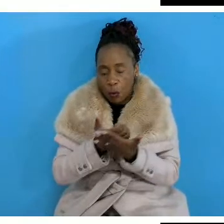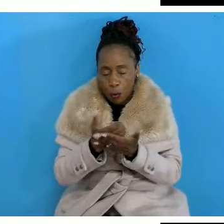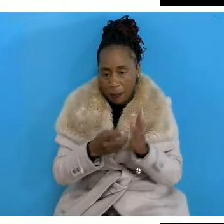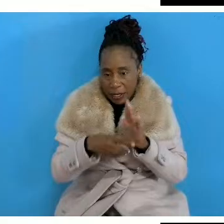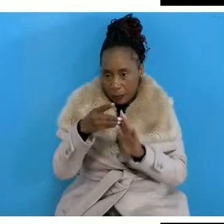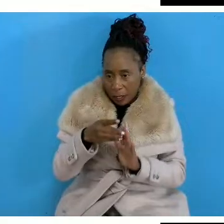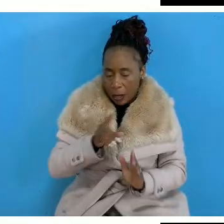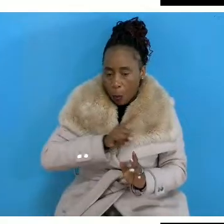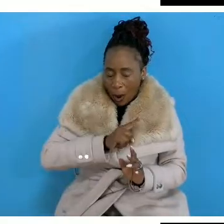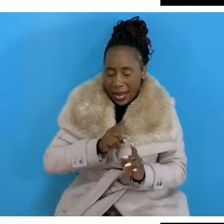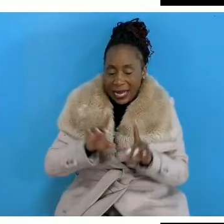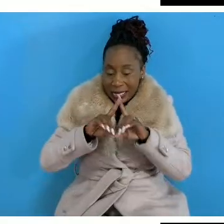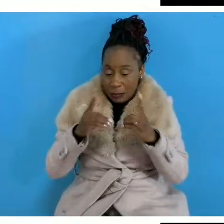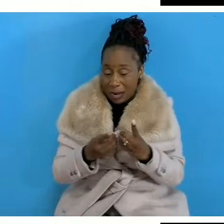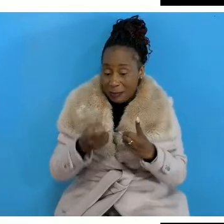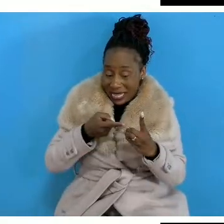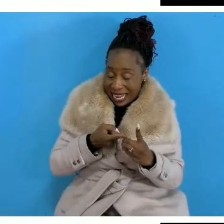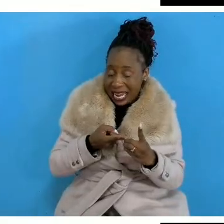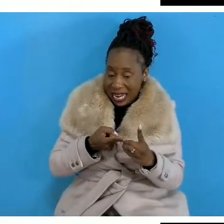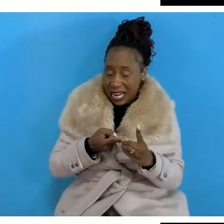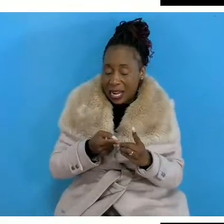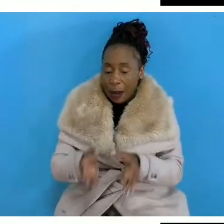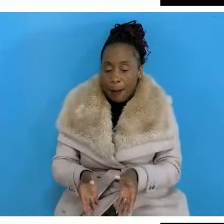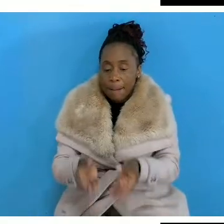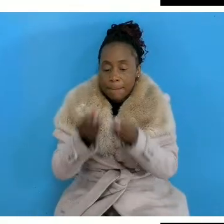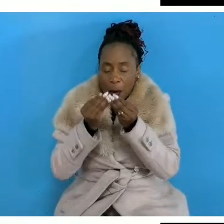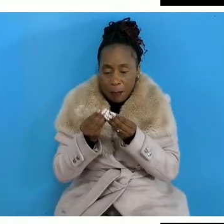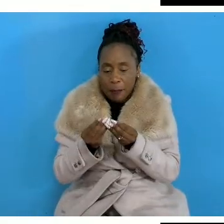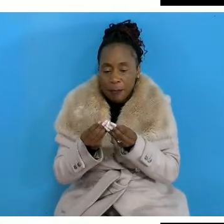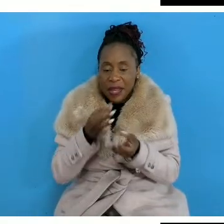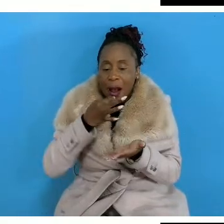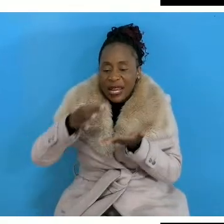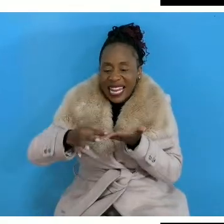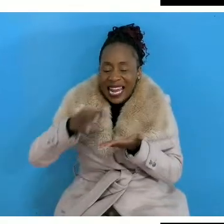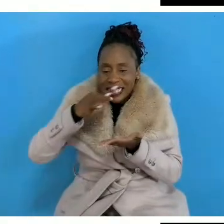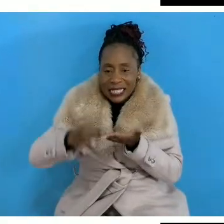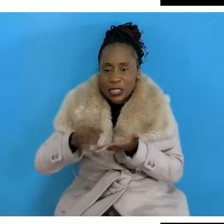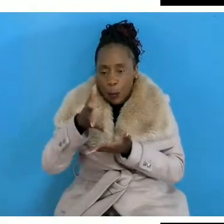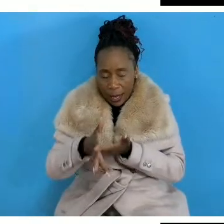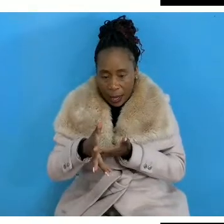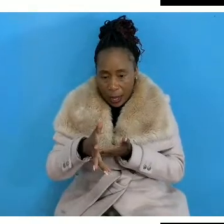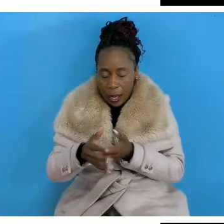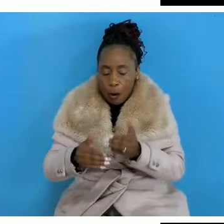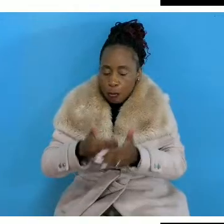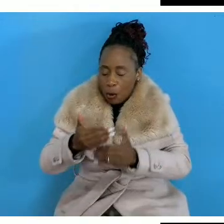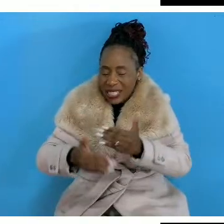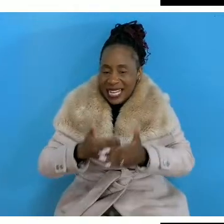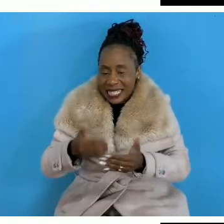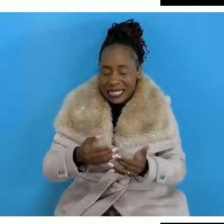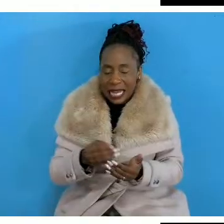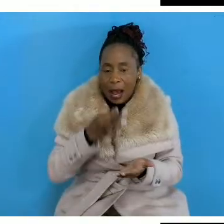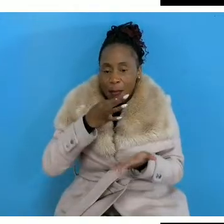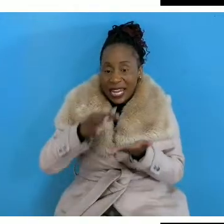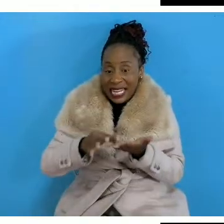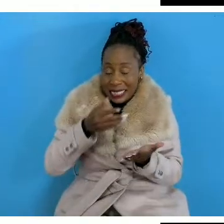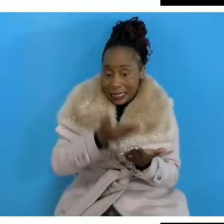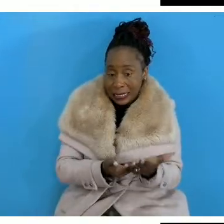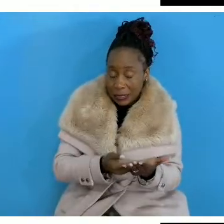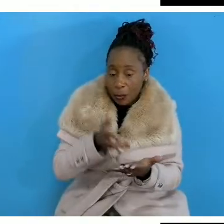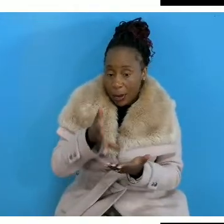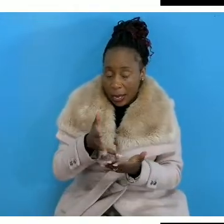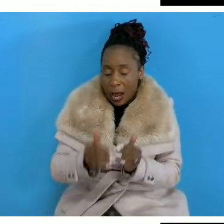the Department of Economic Development will be receiving these applications, will be processing these applications, and then